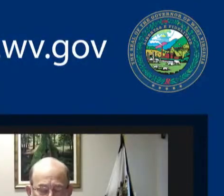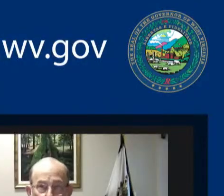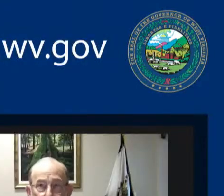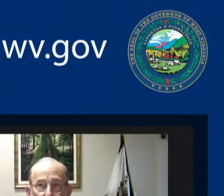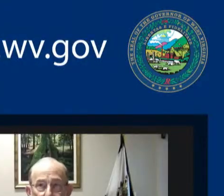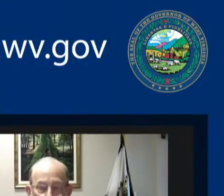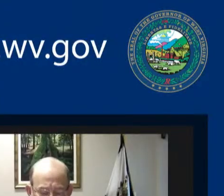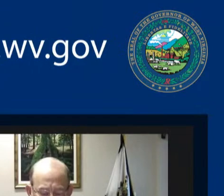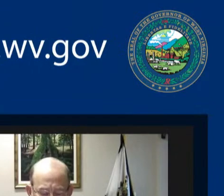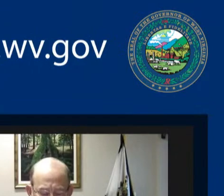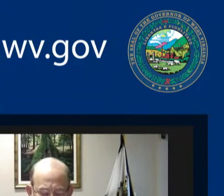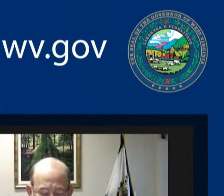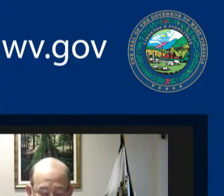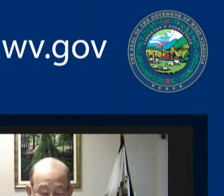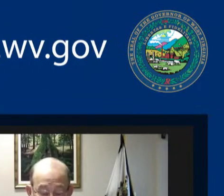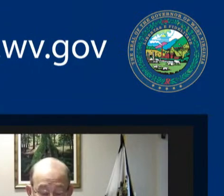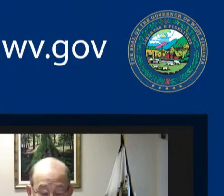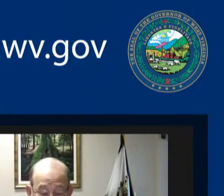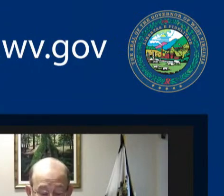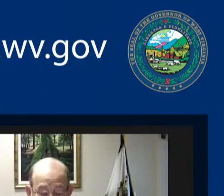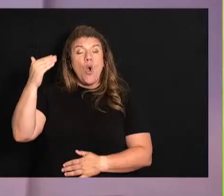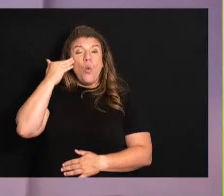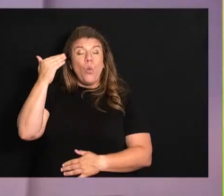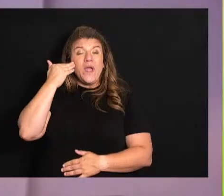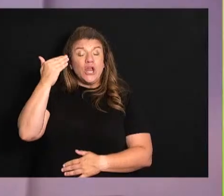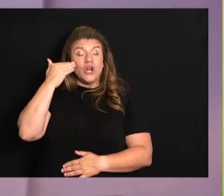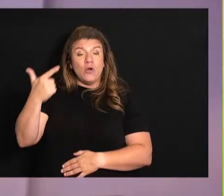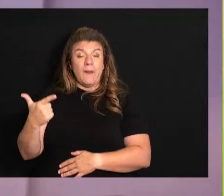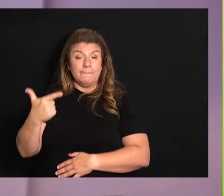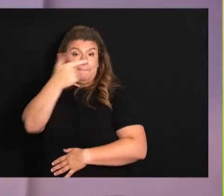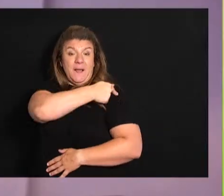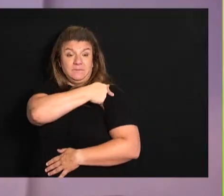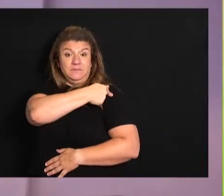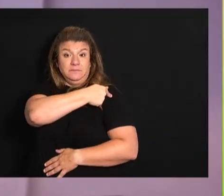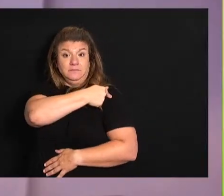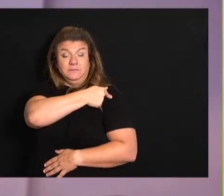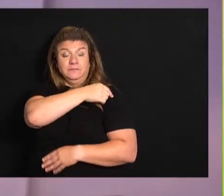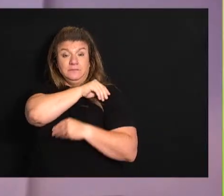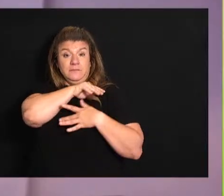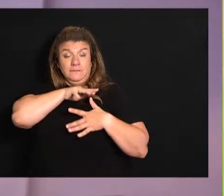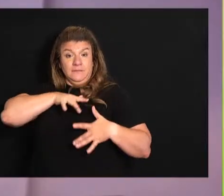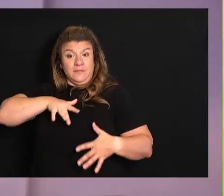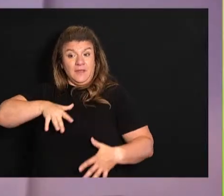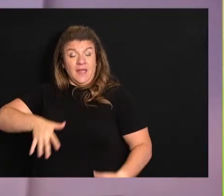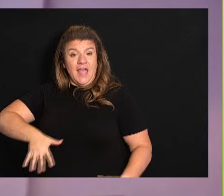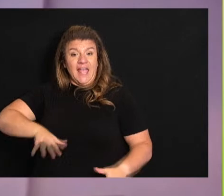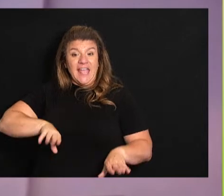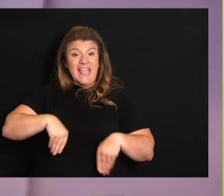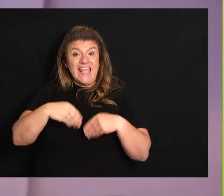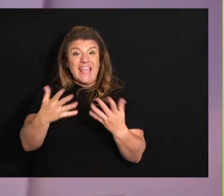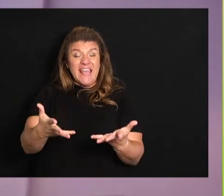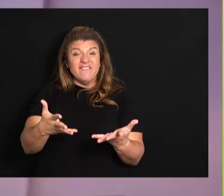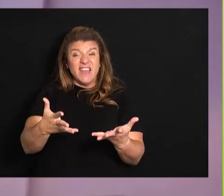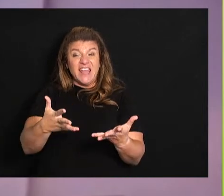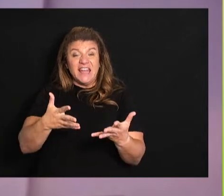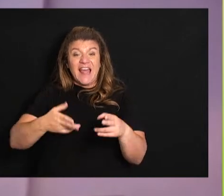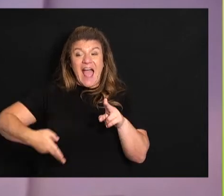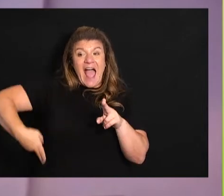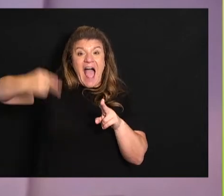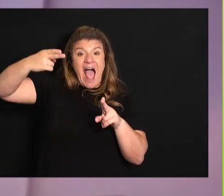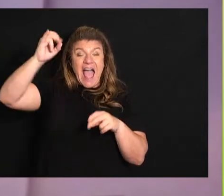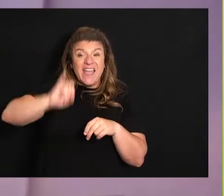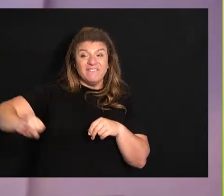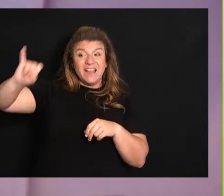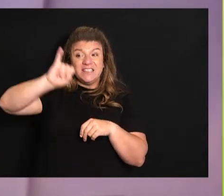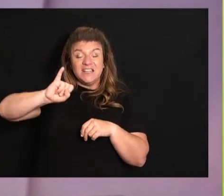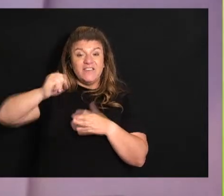know that the potency of the vaccines, particularly given the incredible high infectivity of